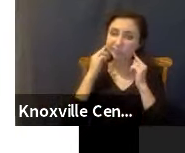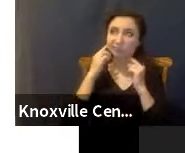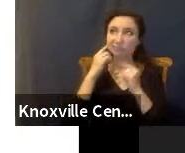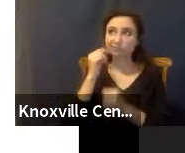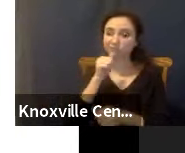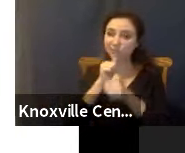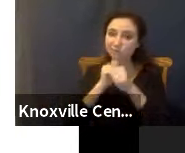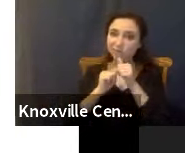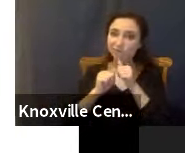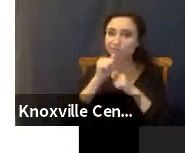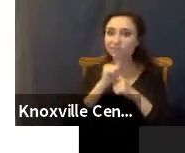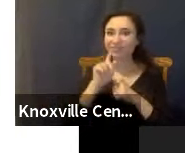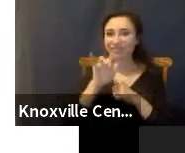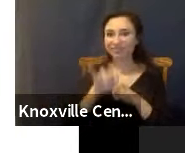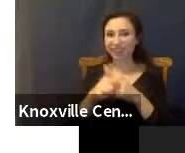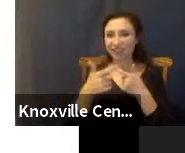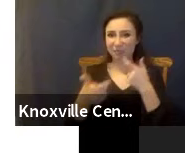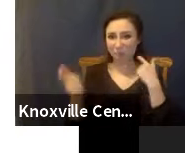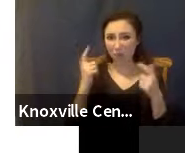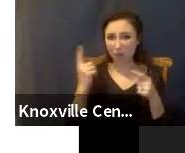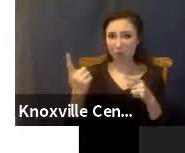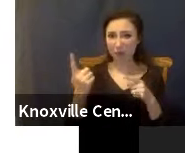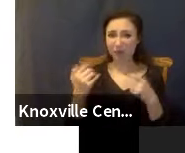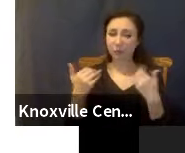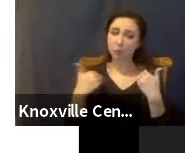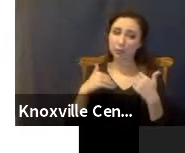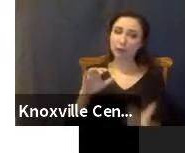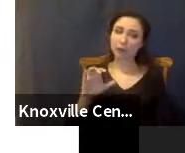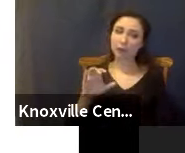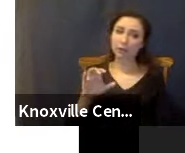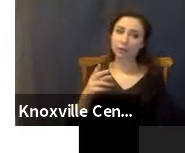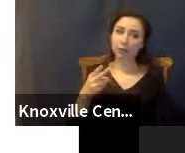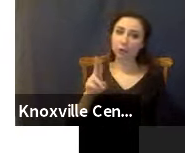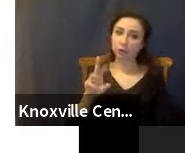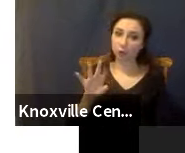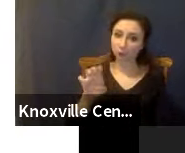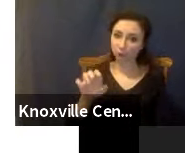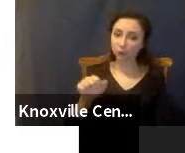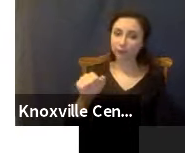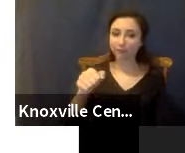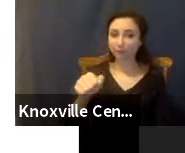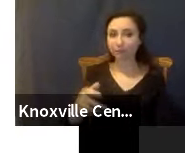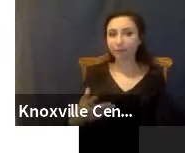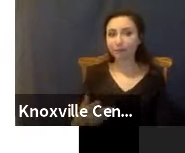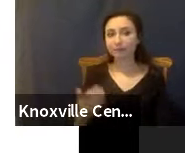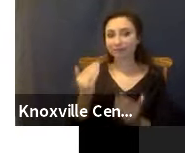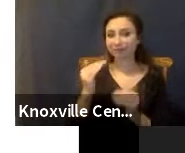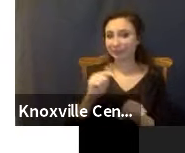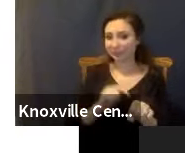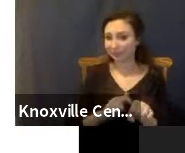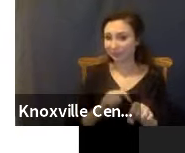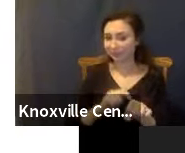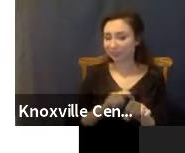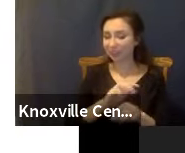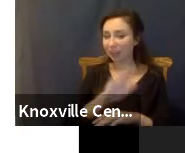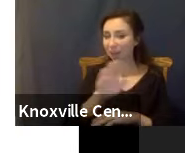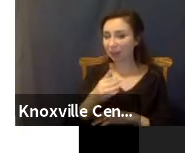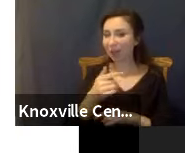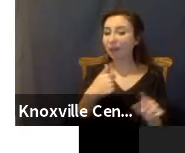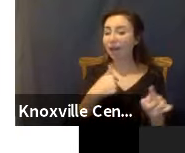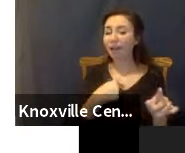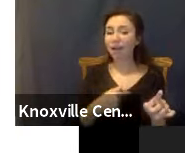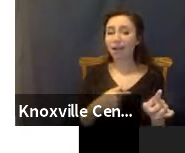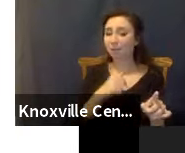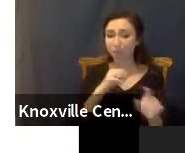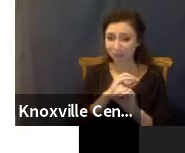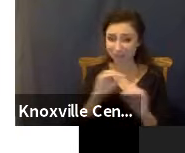the main one. And then we've done a curfew. That we haven't really done anything else, and I think this shows